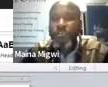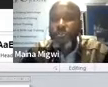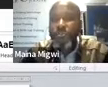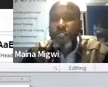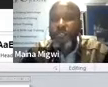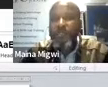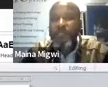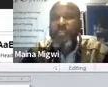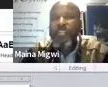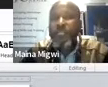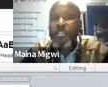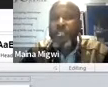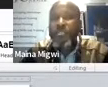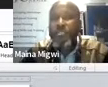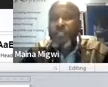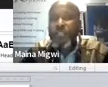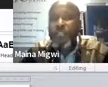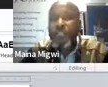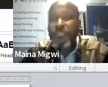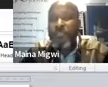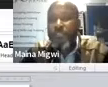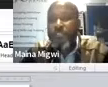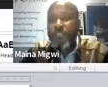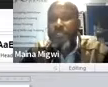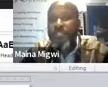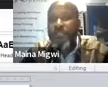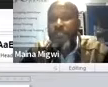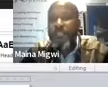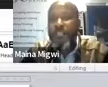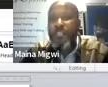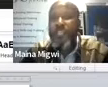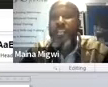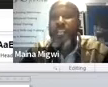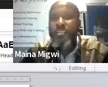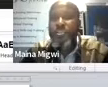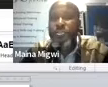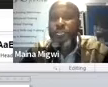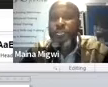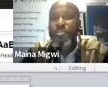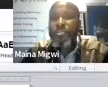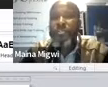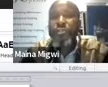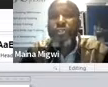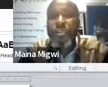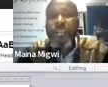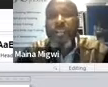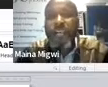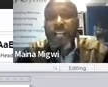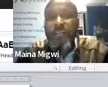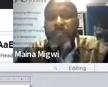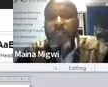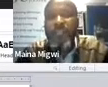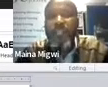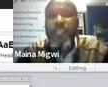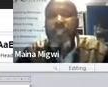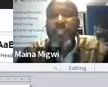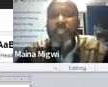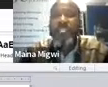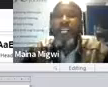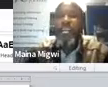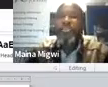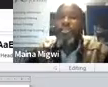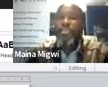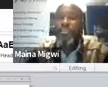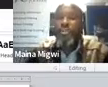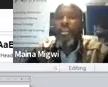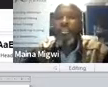possible enforcement. In mediation, the focus is on the present and future, and resolution is by mutual agreement. It